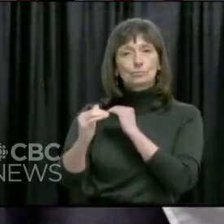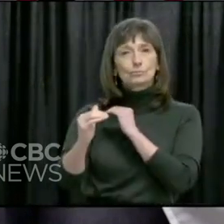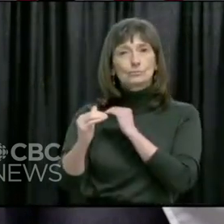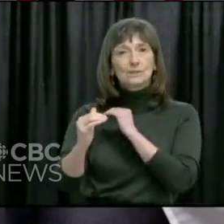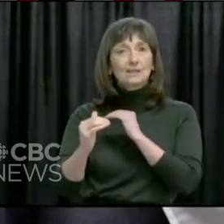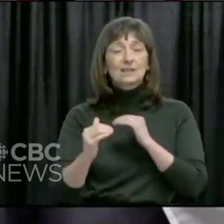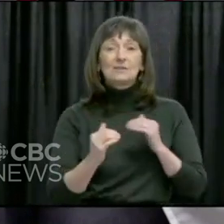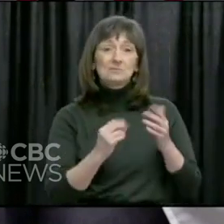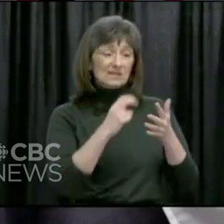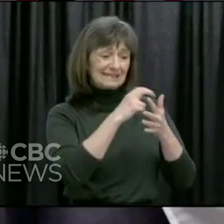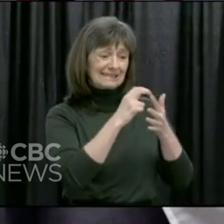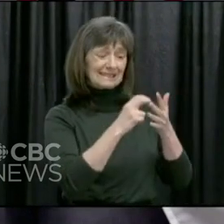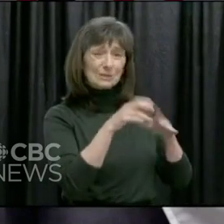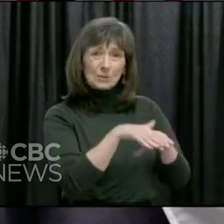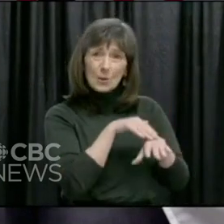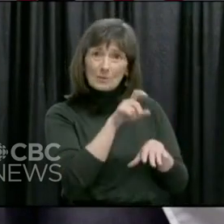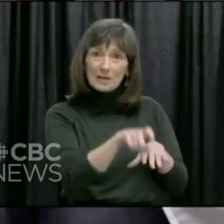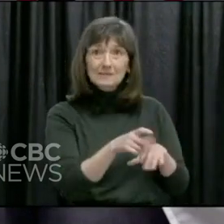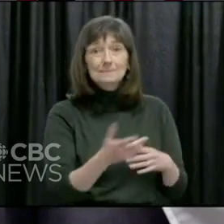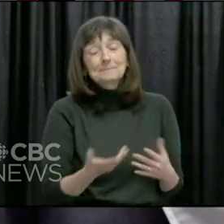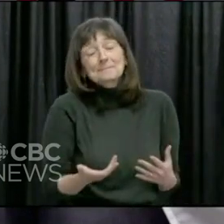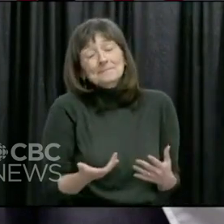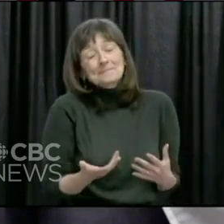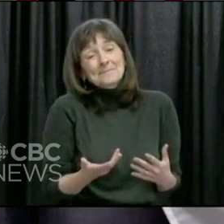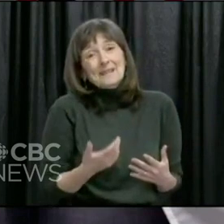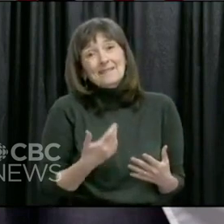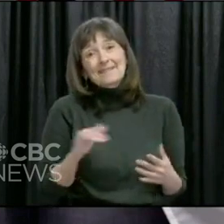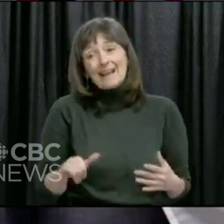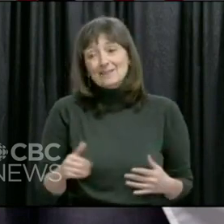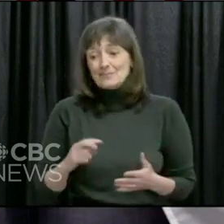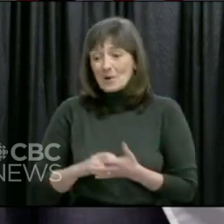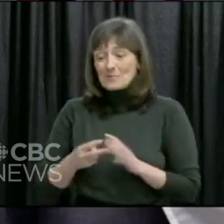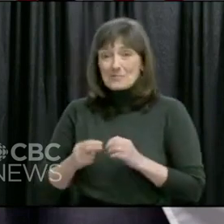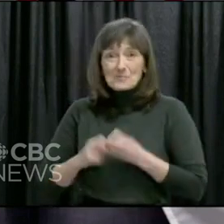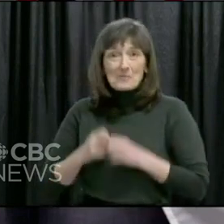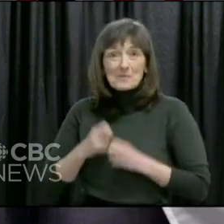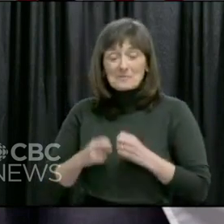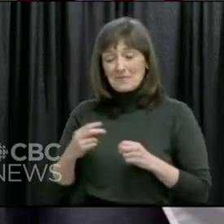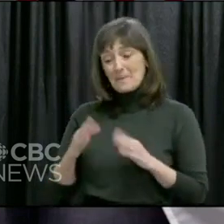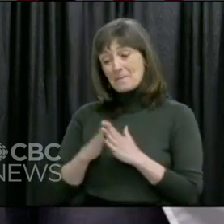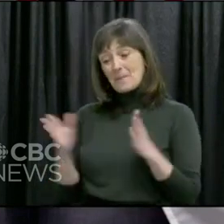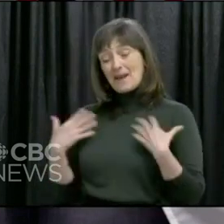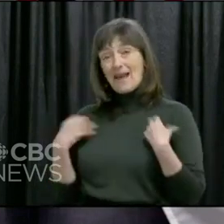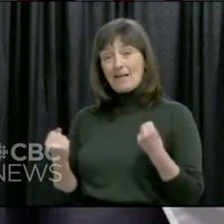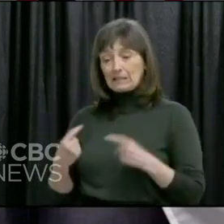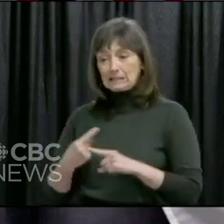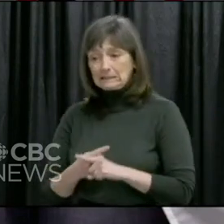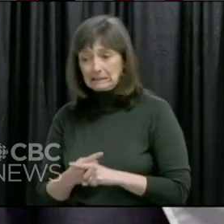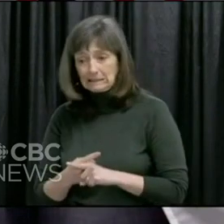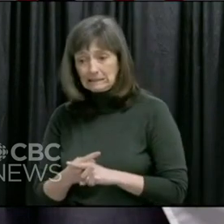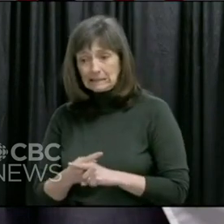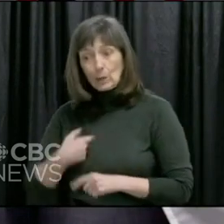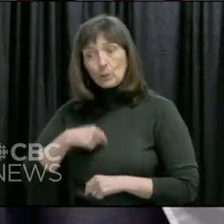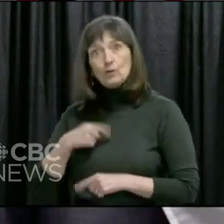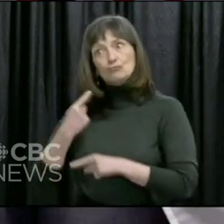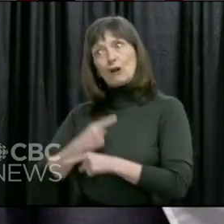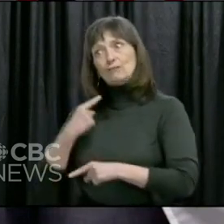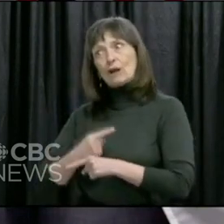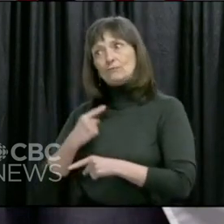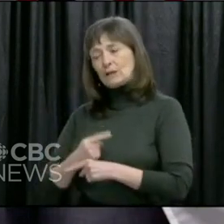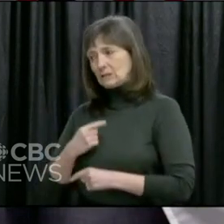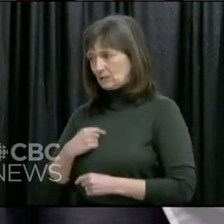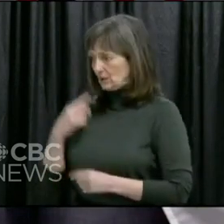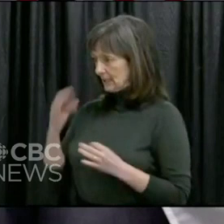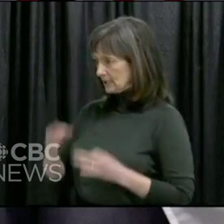And this is the paradox of public health. When we are doing things right, it seems as though nothing is happening and people are